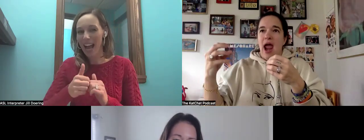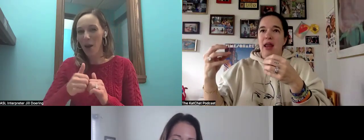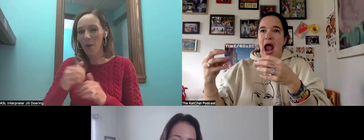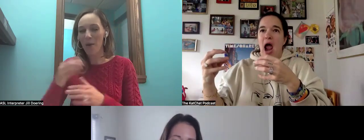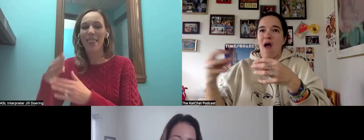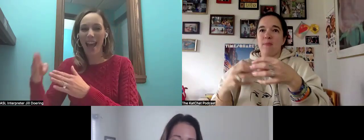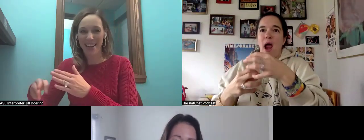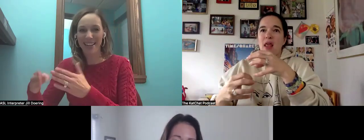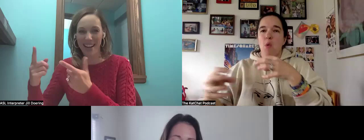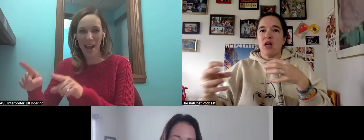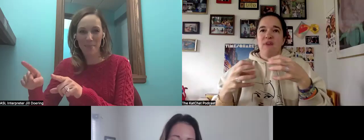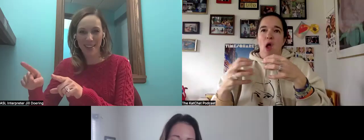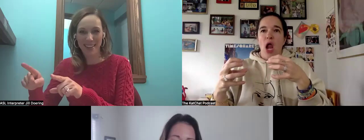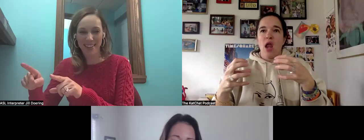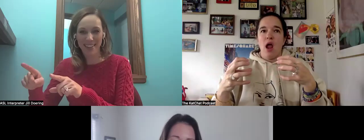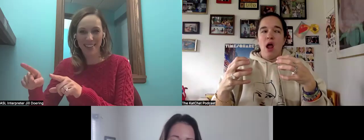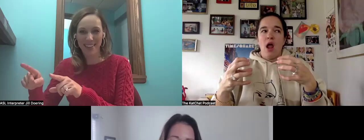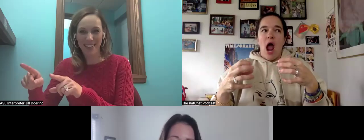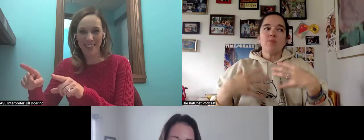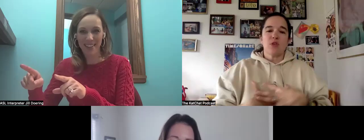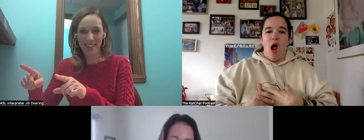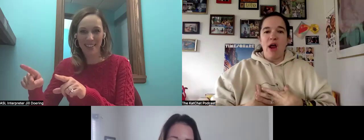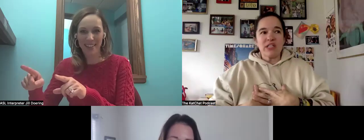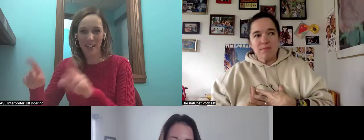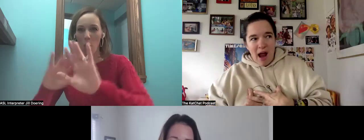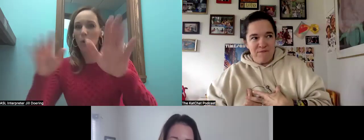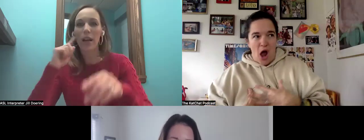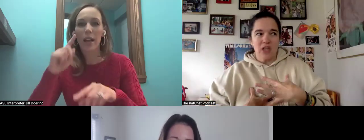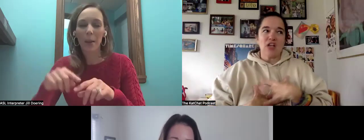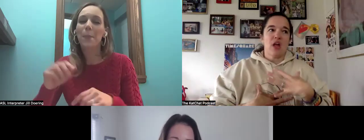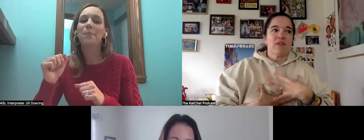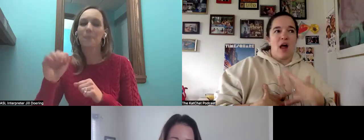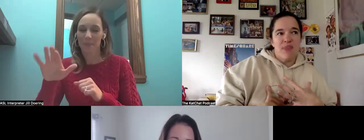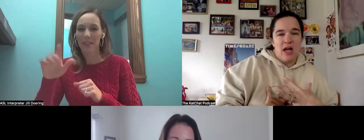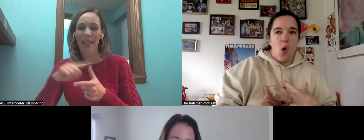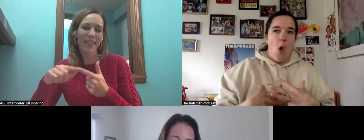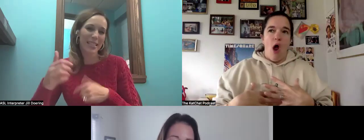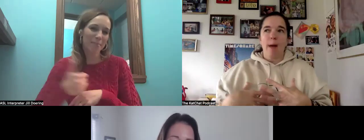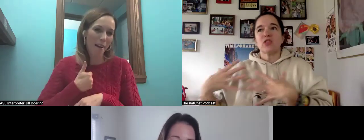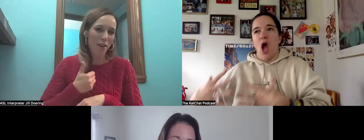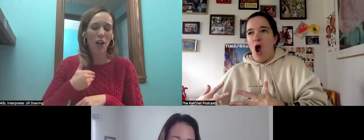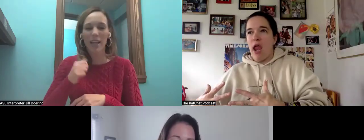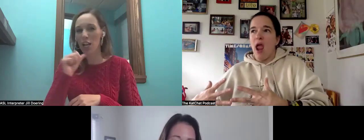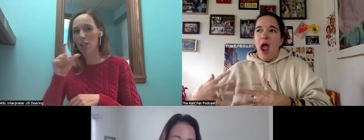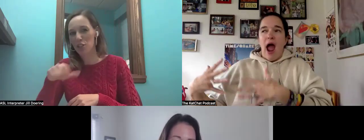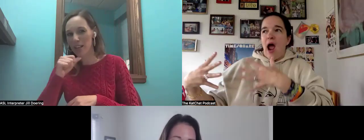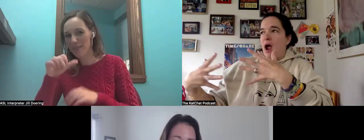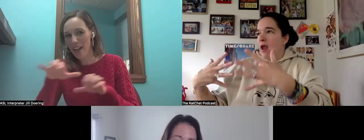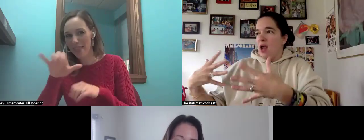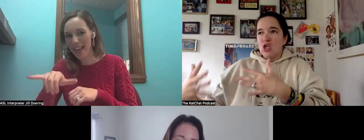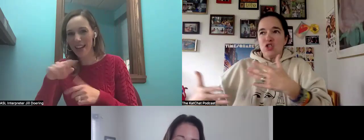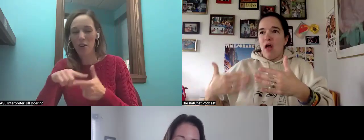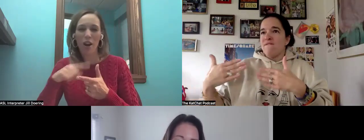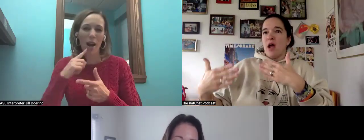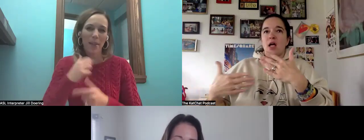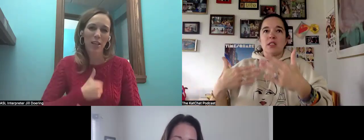ended and how everybody was very, I'm sorry, this is my fault. I should have done this. Or I'm sorry,